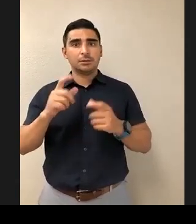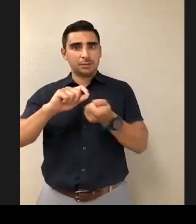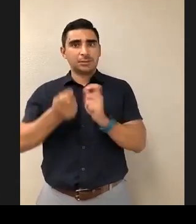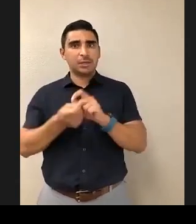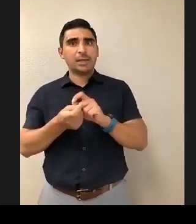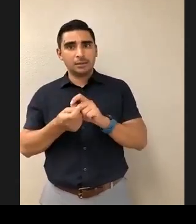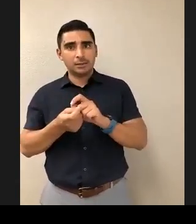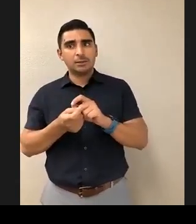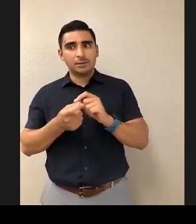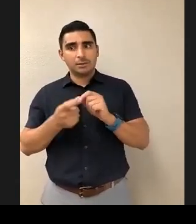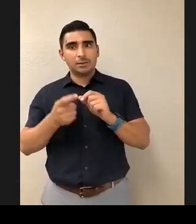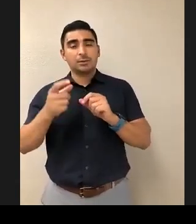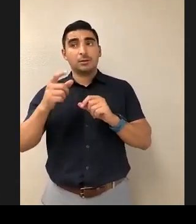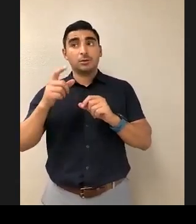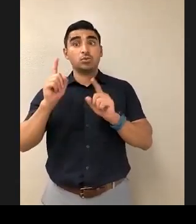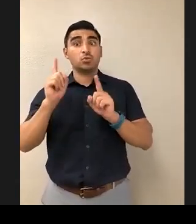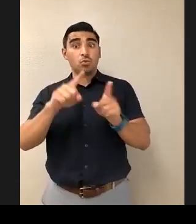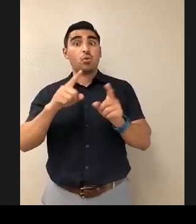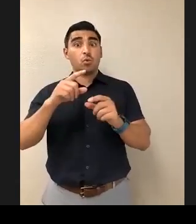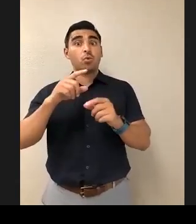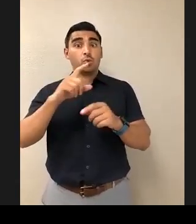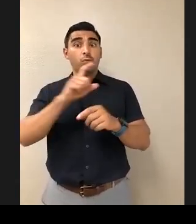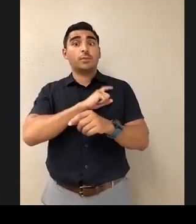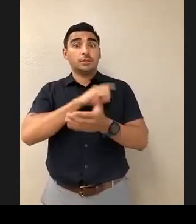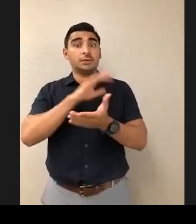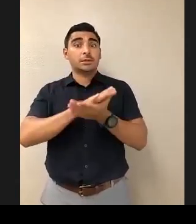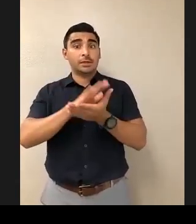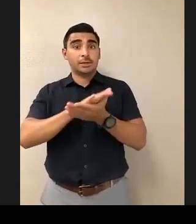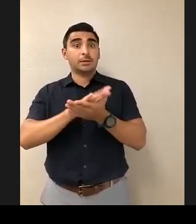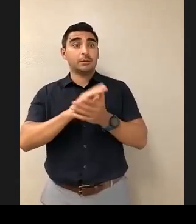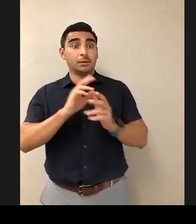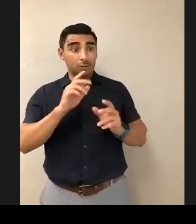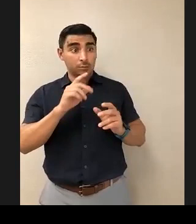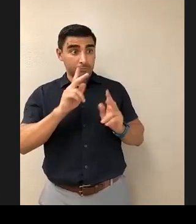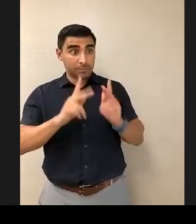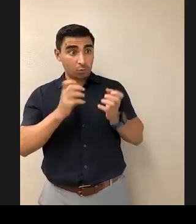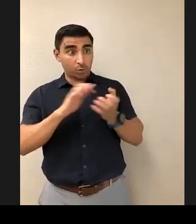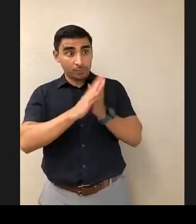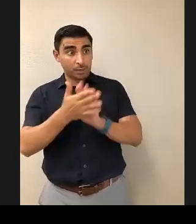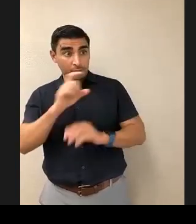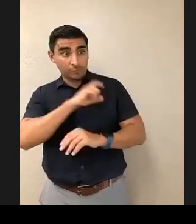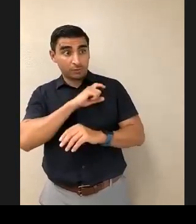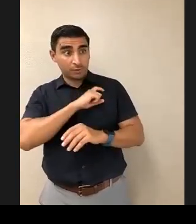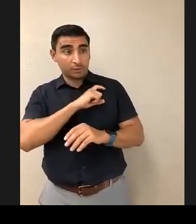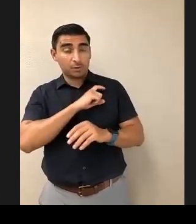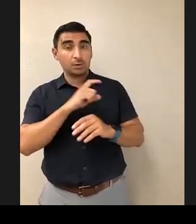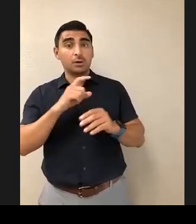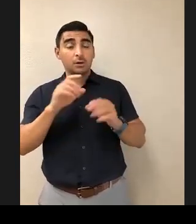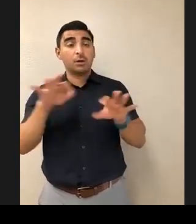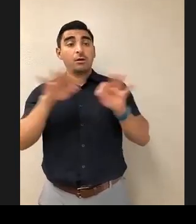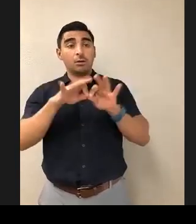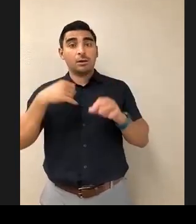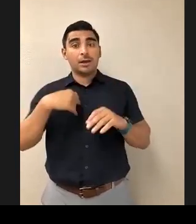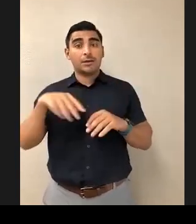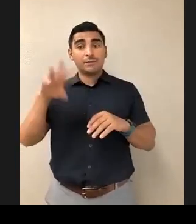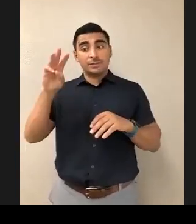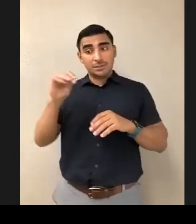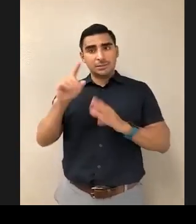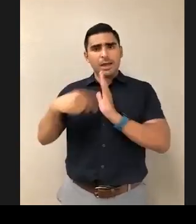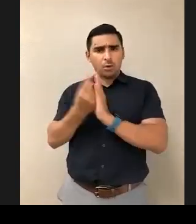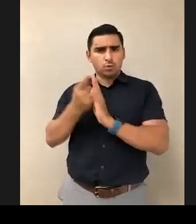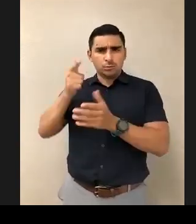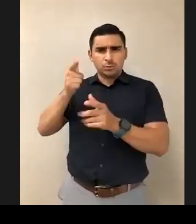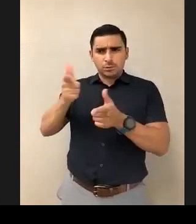in the academy, recruits were required to, do the 60 or whatever hours, but they had to have 40 hours